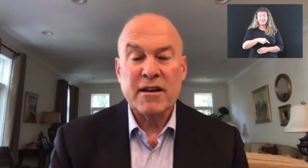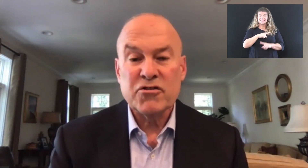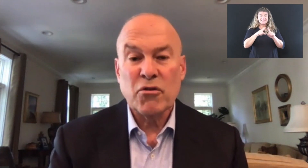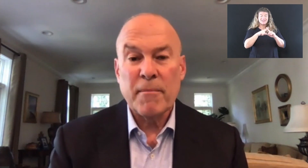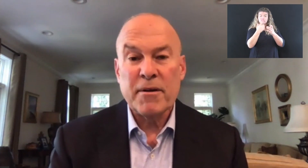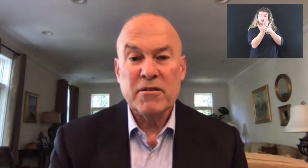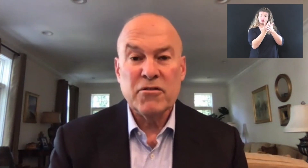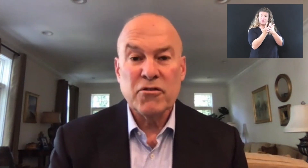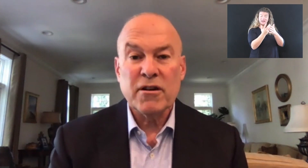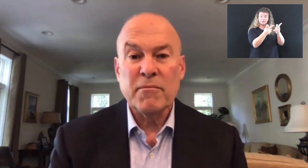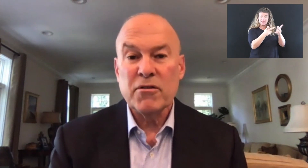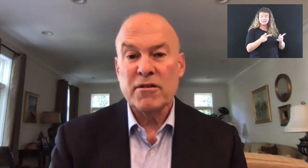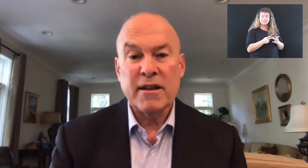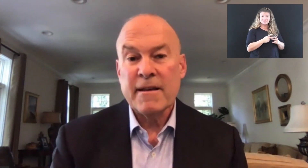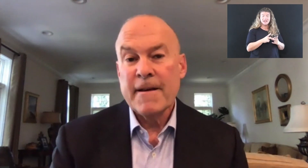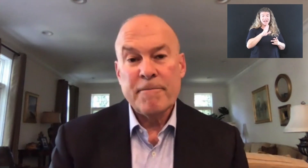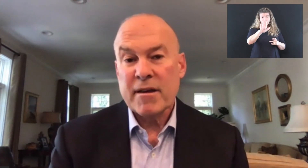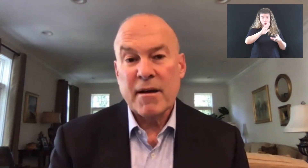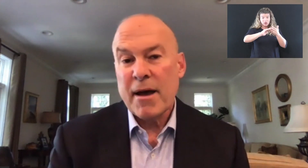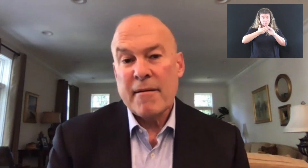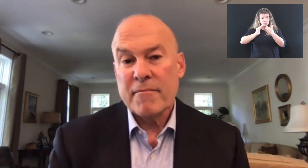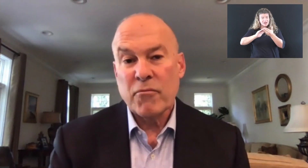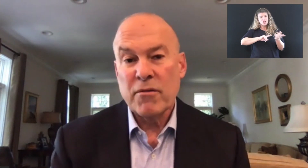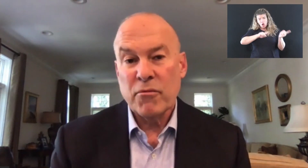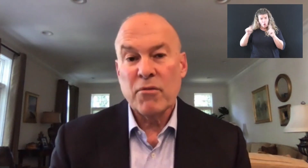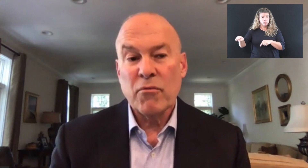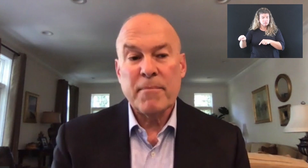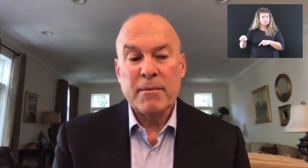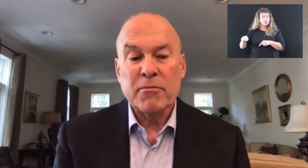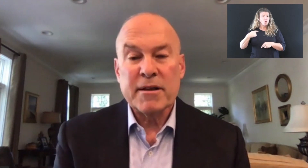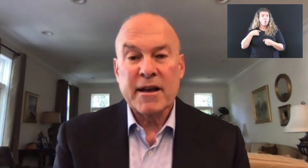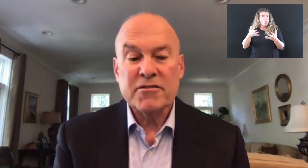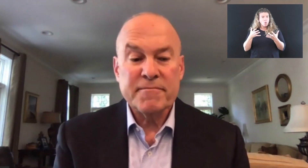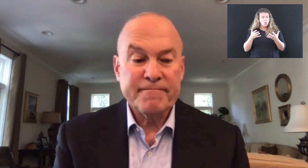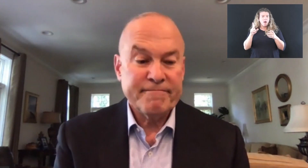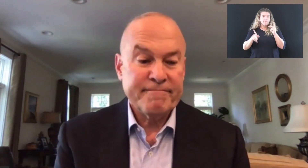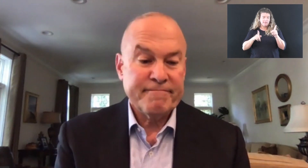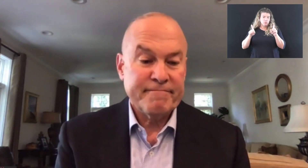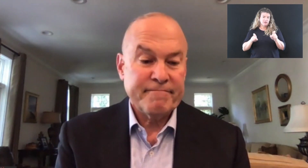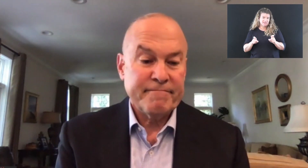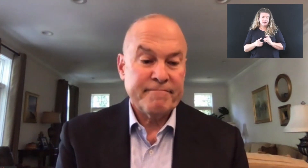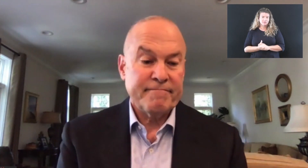events show up in your community, then come out. We want people to be tested.